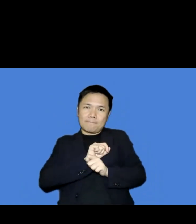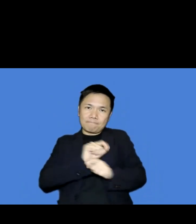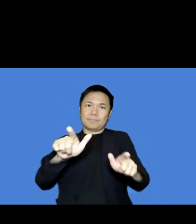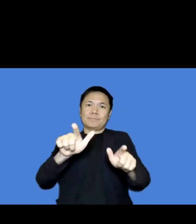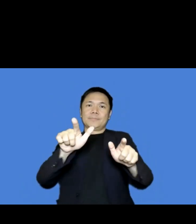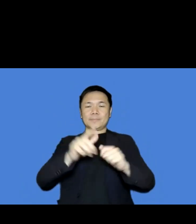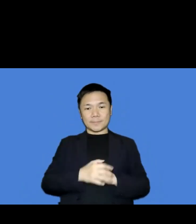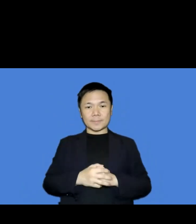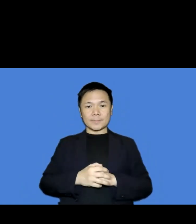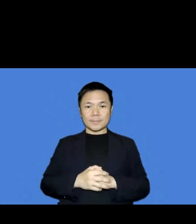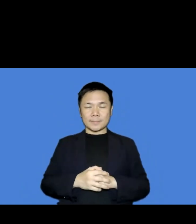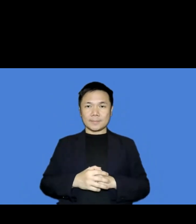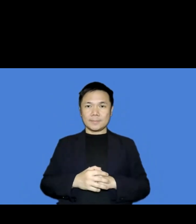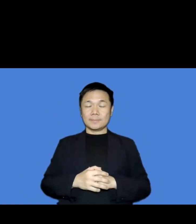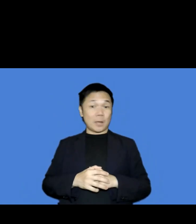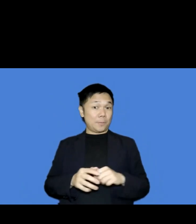responses as needed.